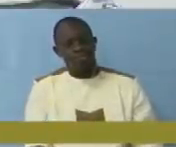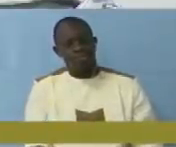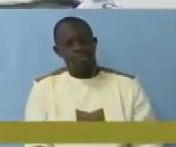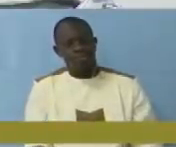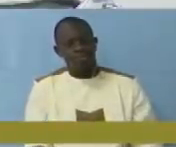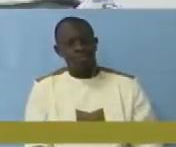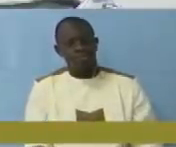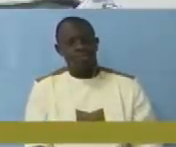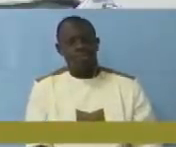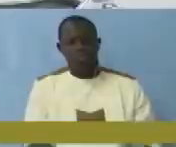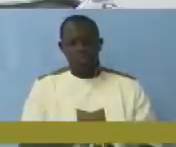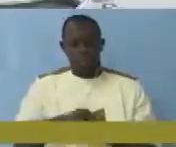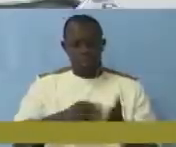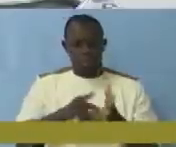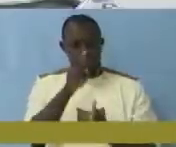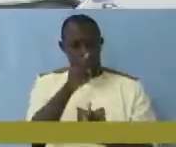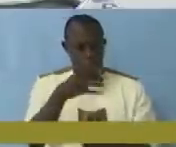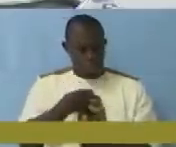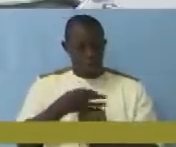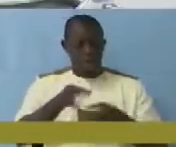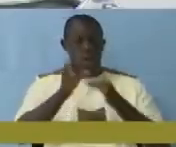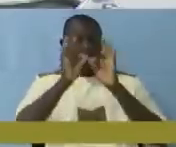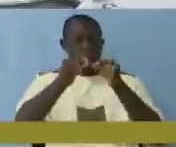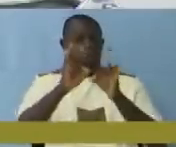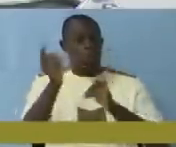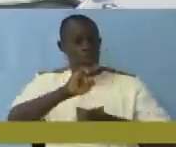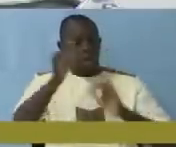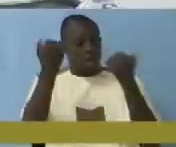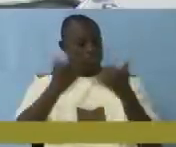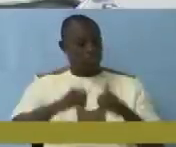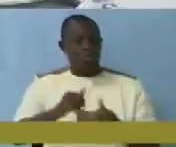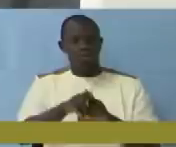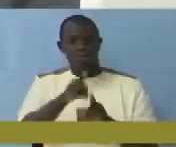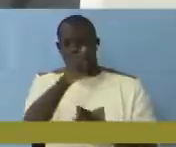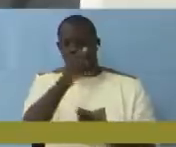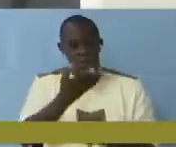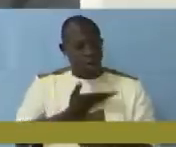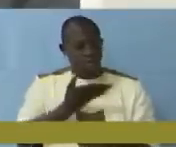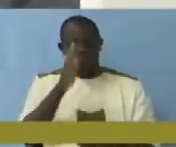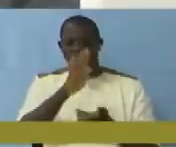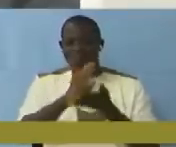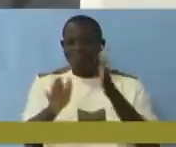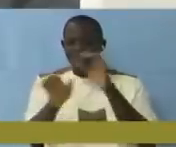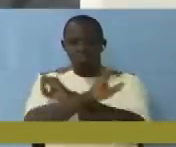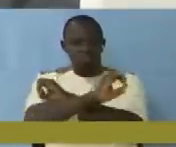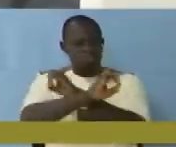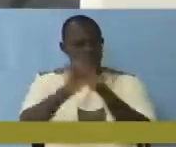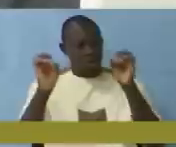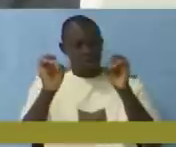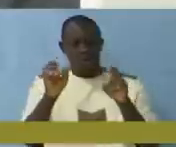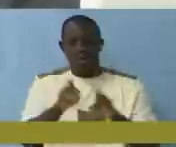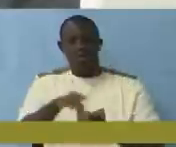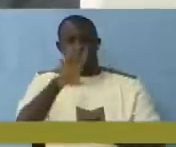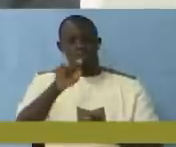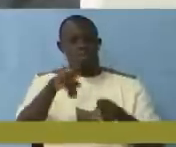Is it your testimony, therefore, that you had no connection whatsoever with that